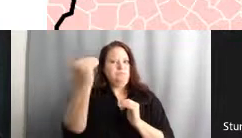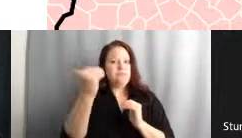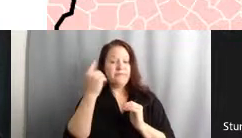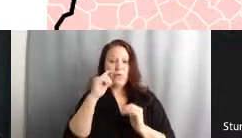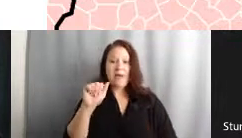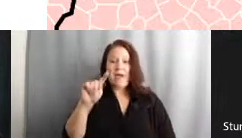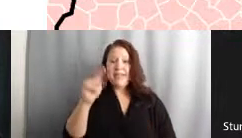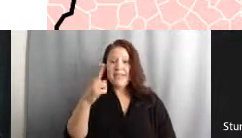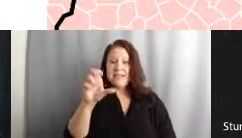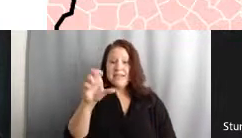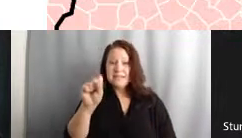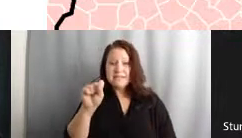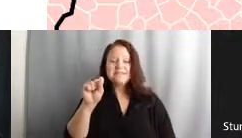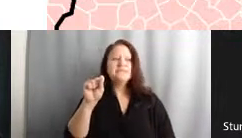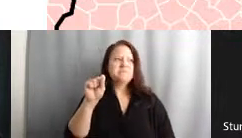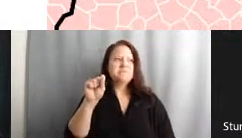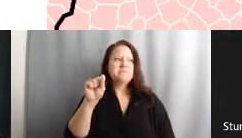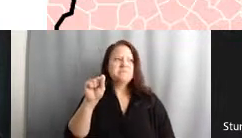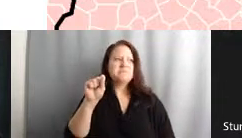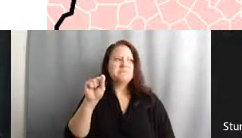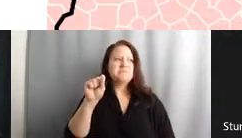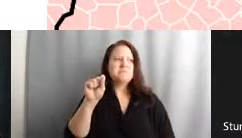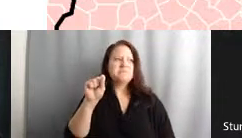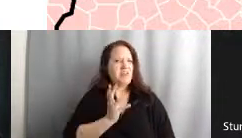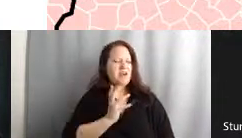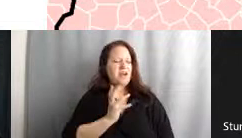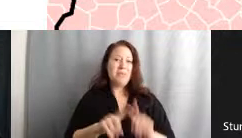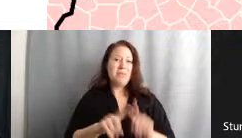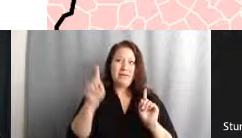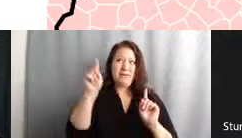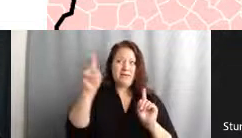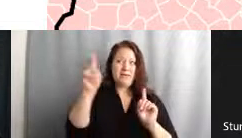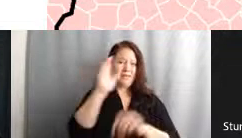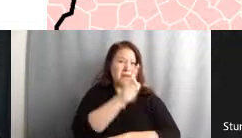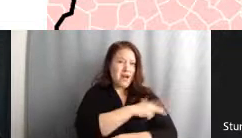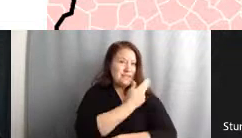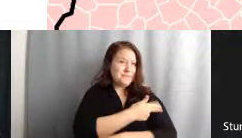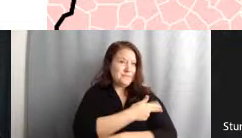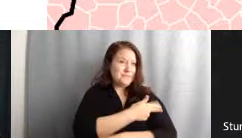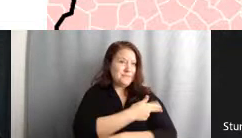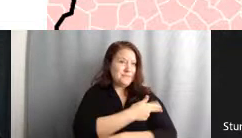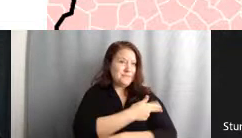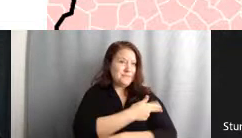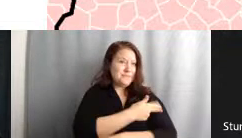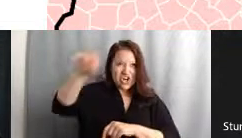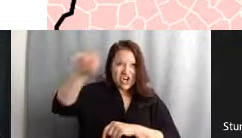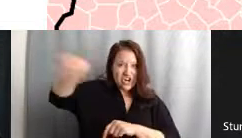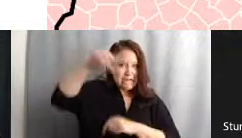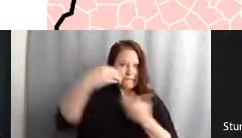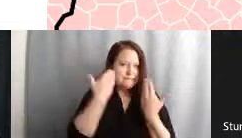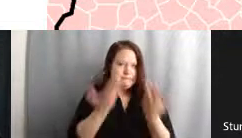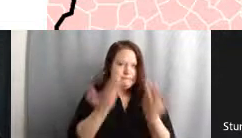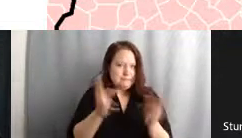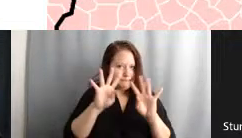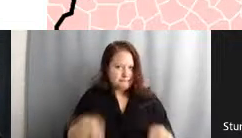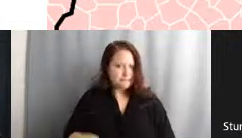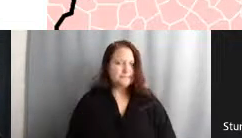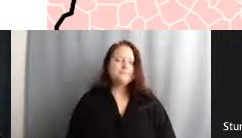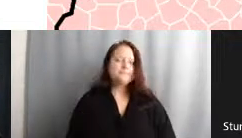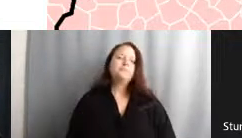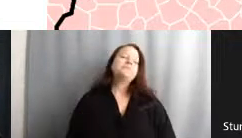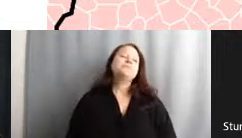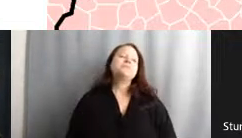folks, Oblenis seems to be doing pretty well, but I don't know about the hospital systems in the other counties. So,